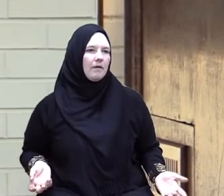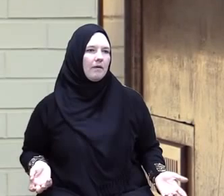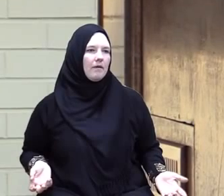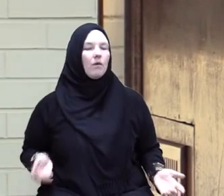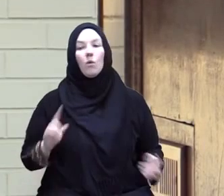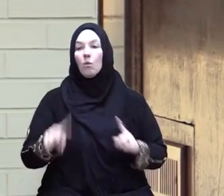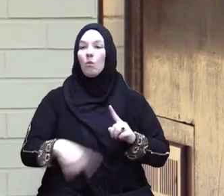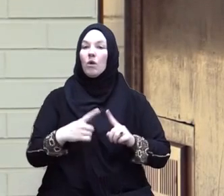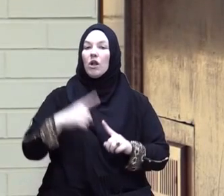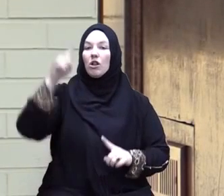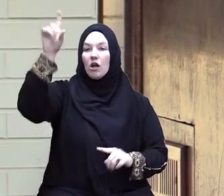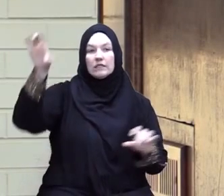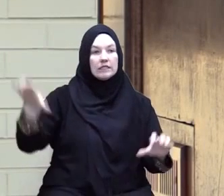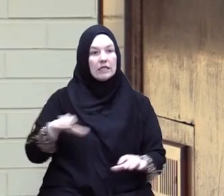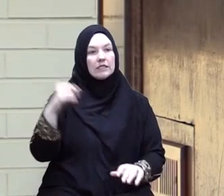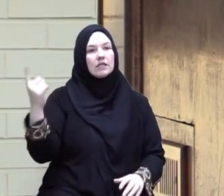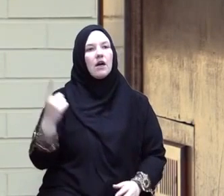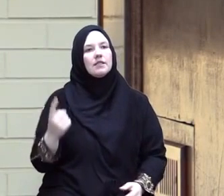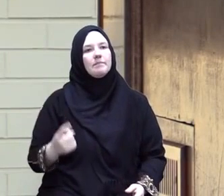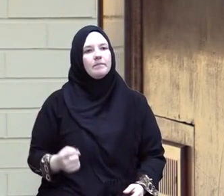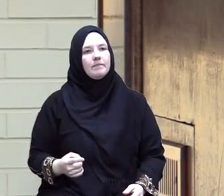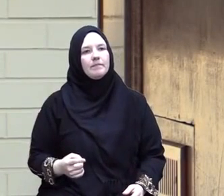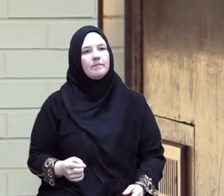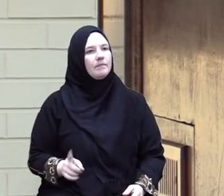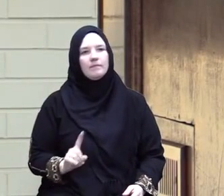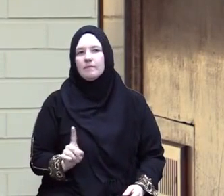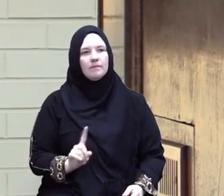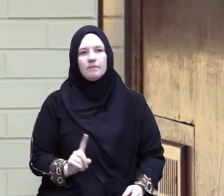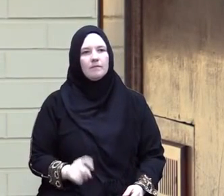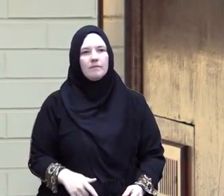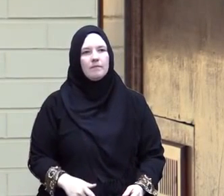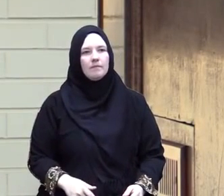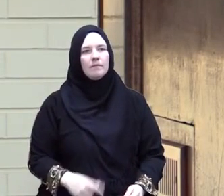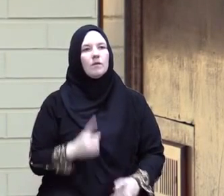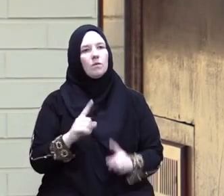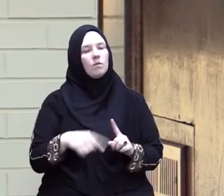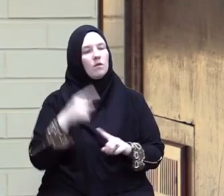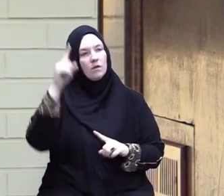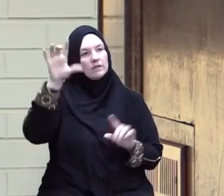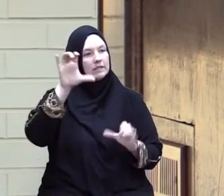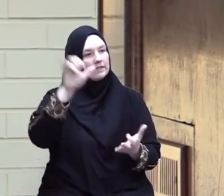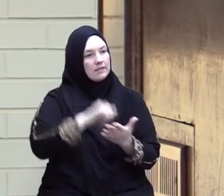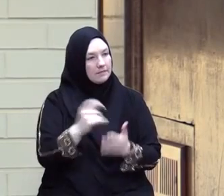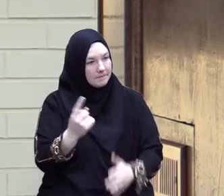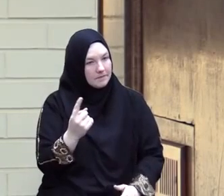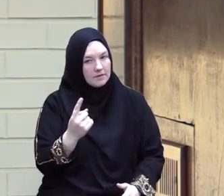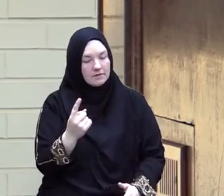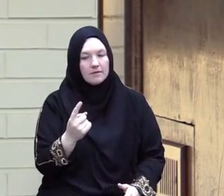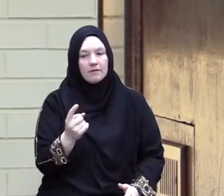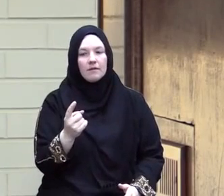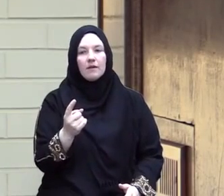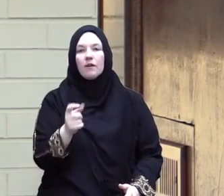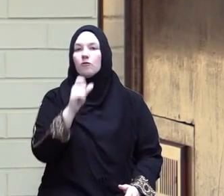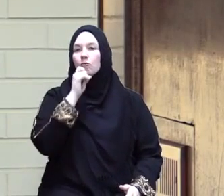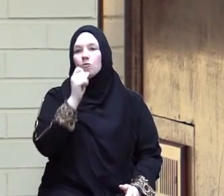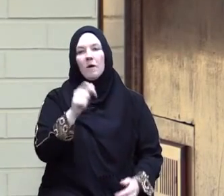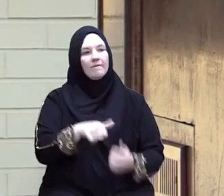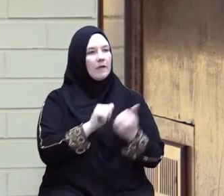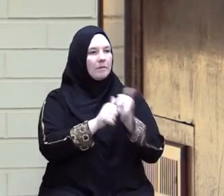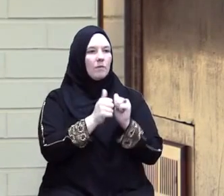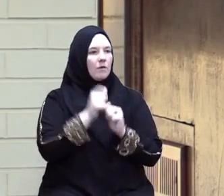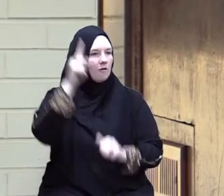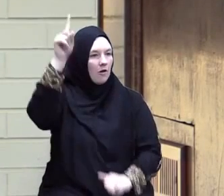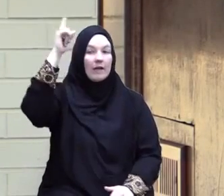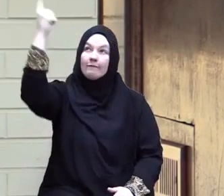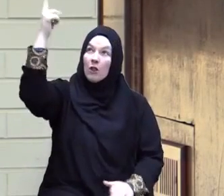Allah does something and tells you that He's doing it, it means you don't have to compete with